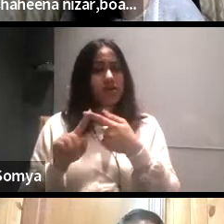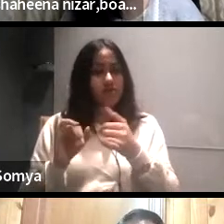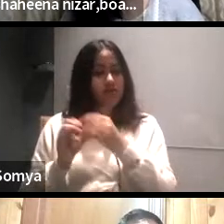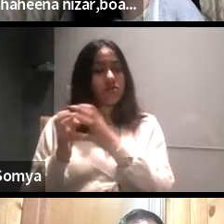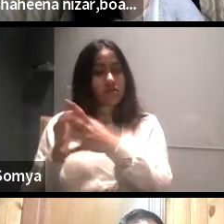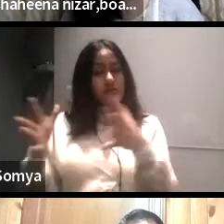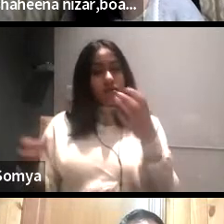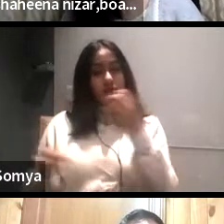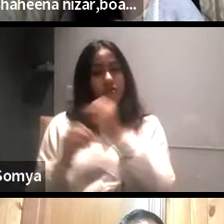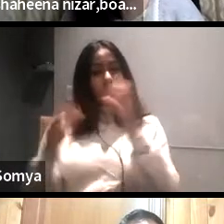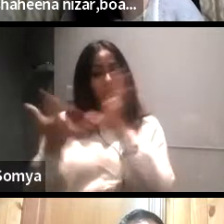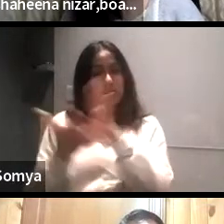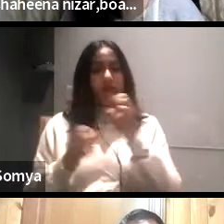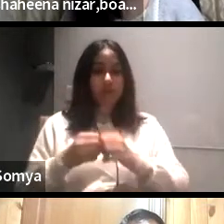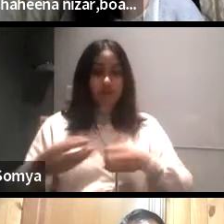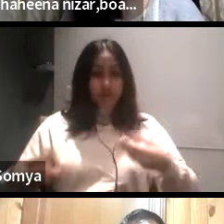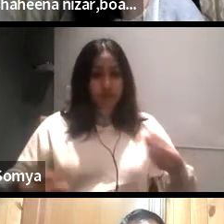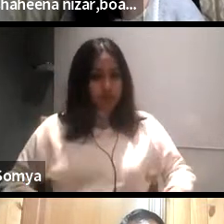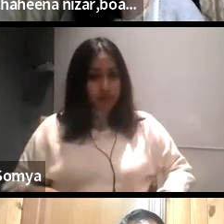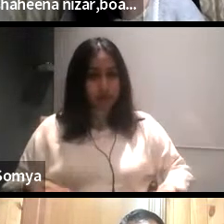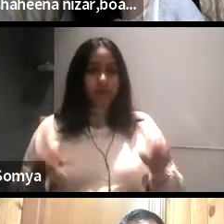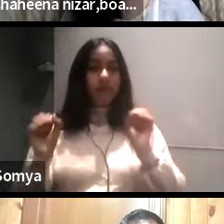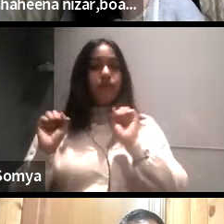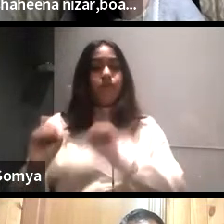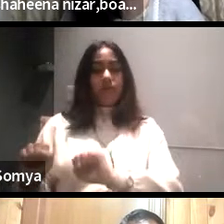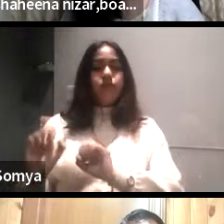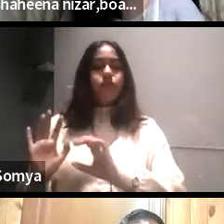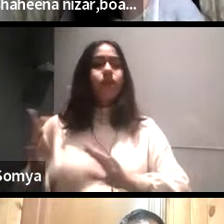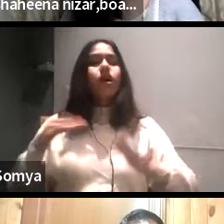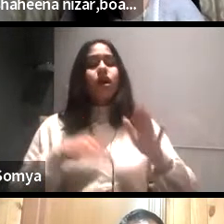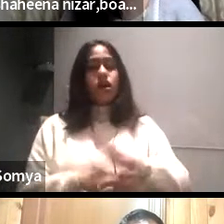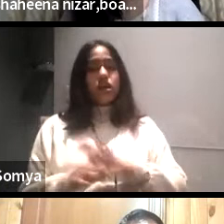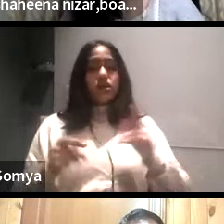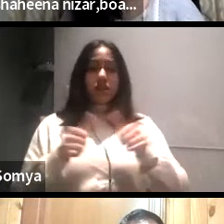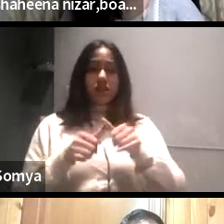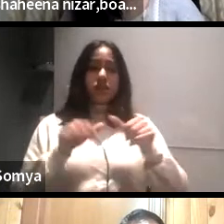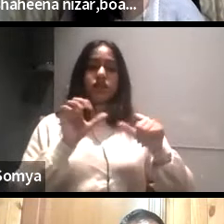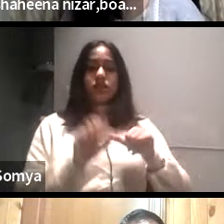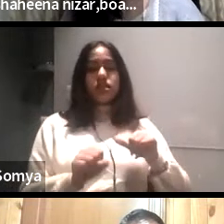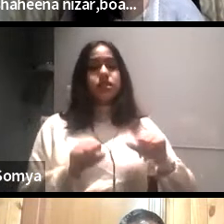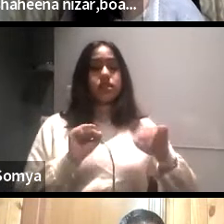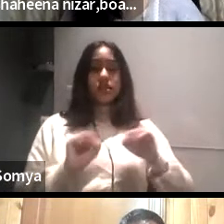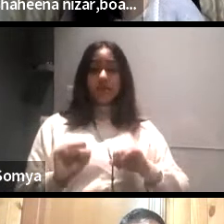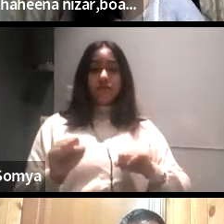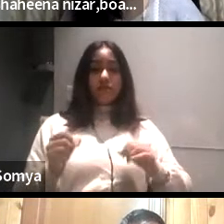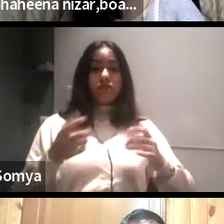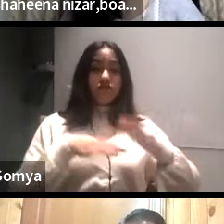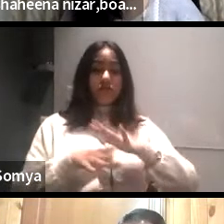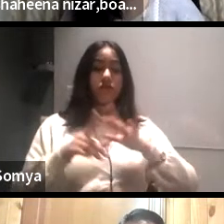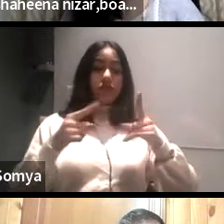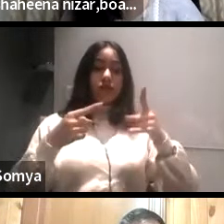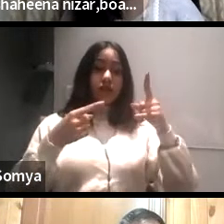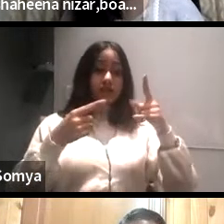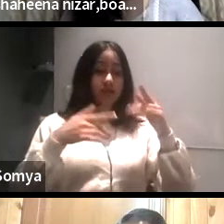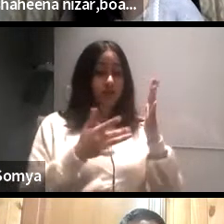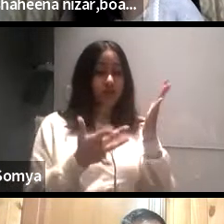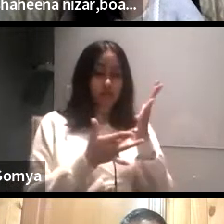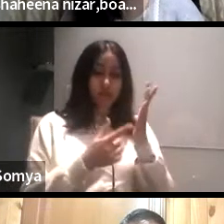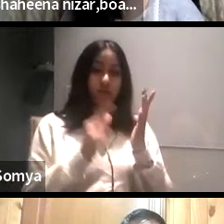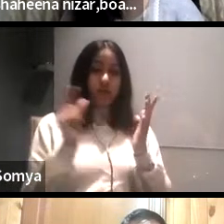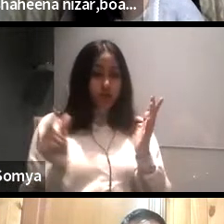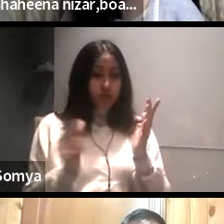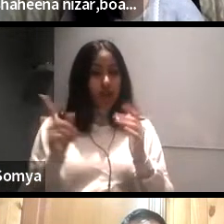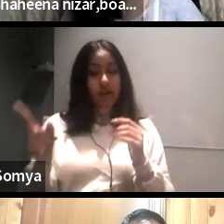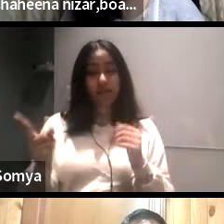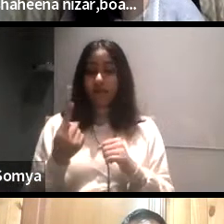major global business, they now have assistive technology on their company intranet site. So you